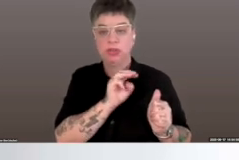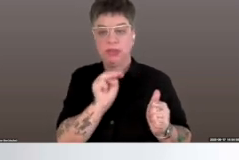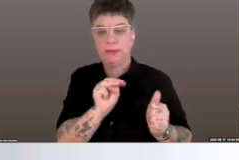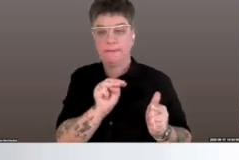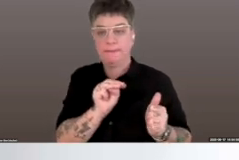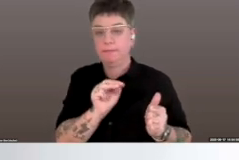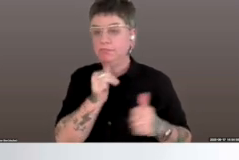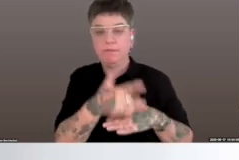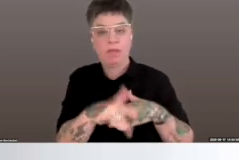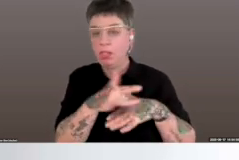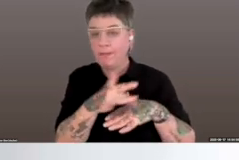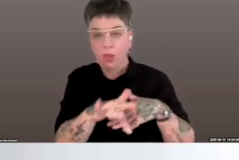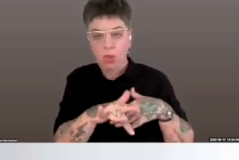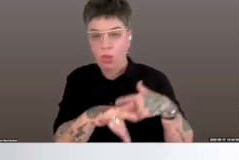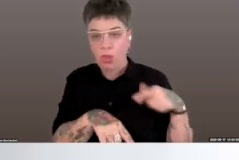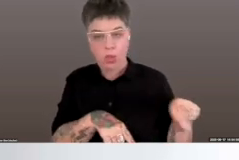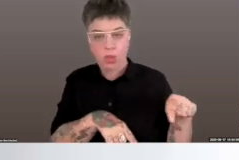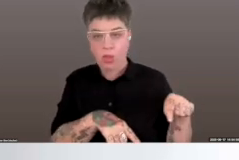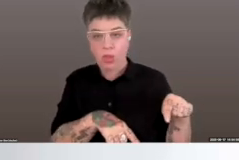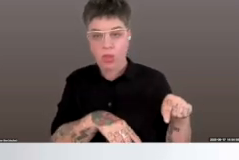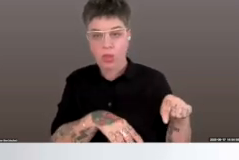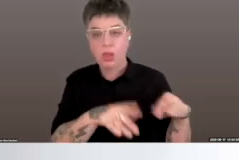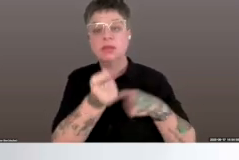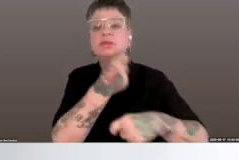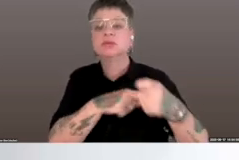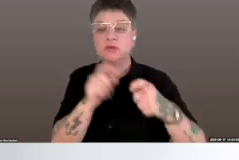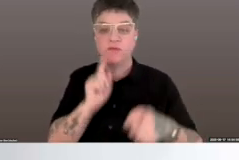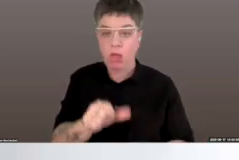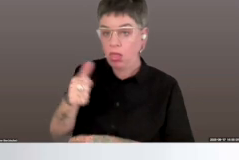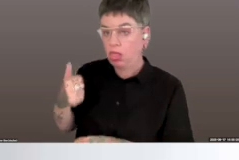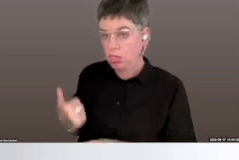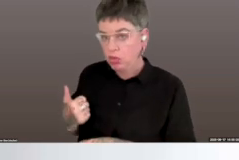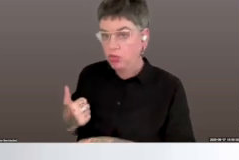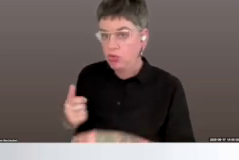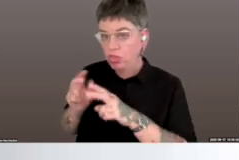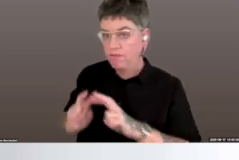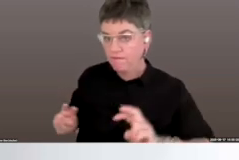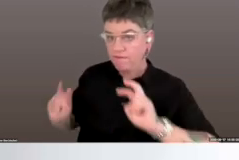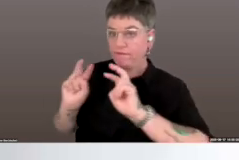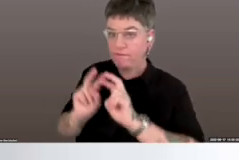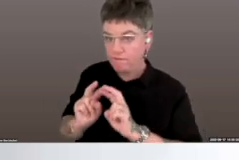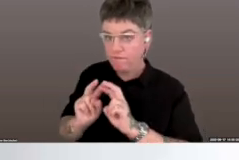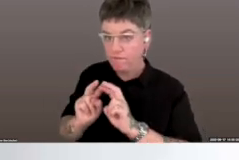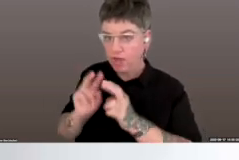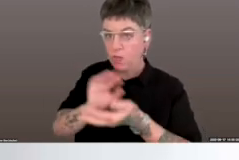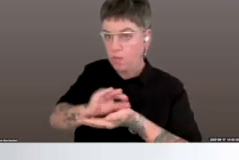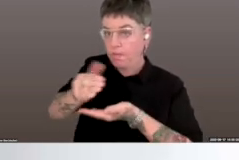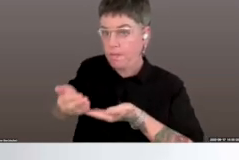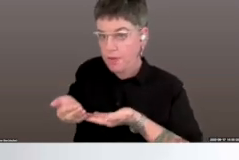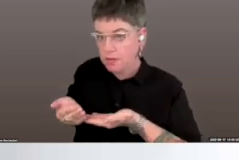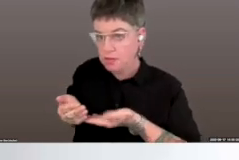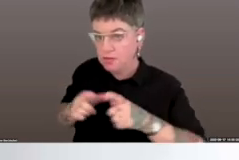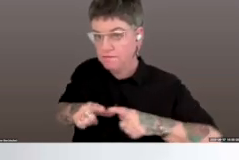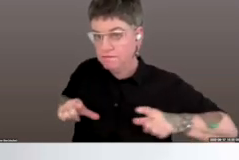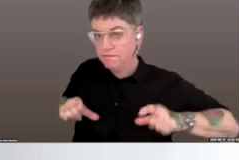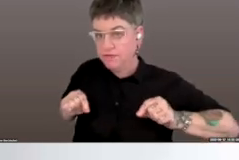not available, could they substitute it for another one? And would the value of that voucher as it